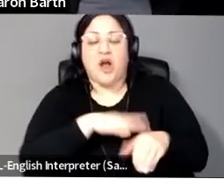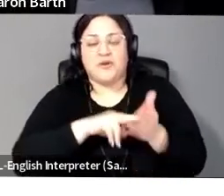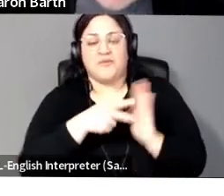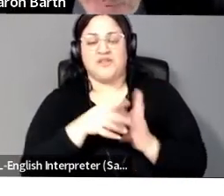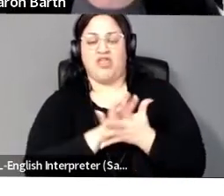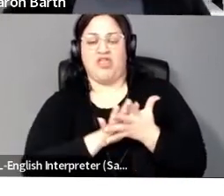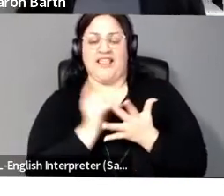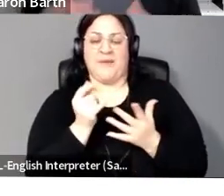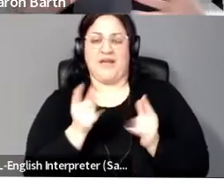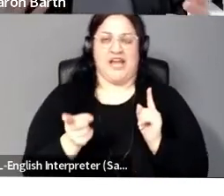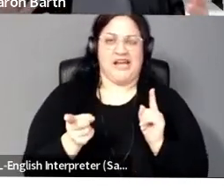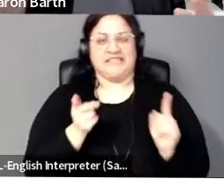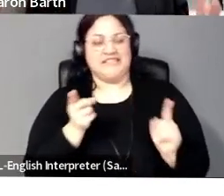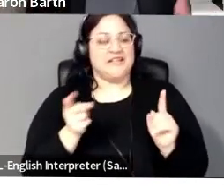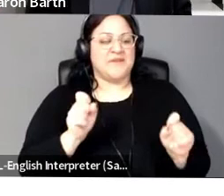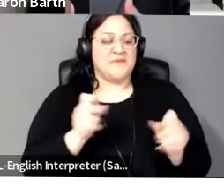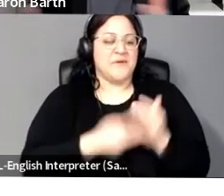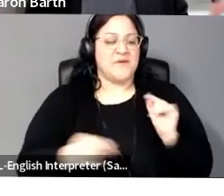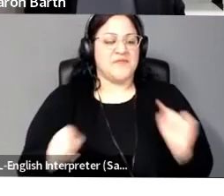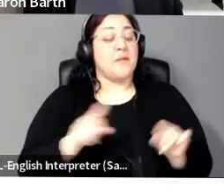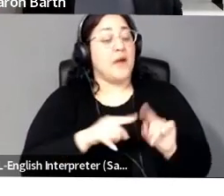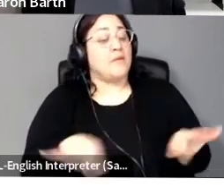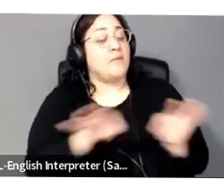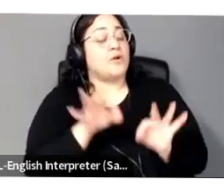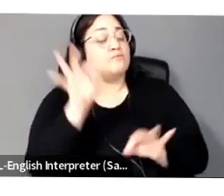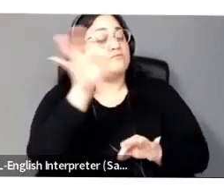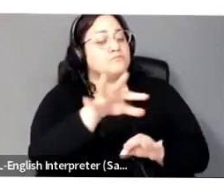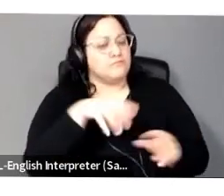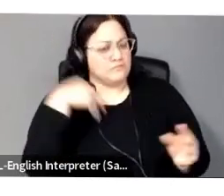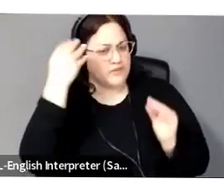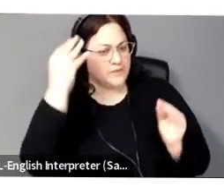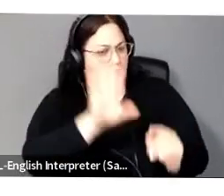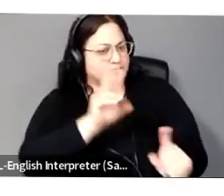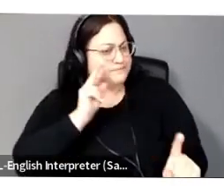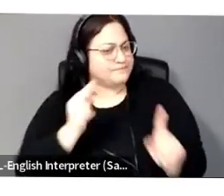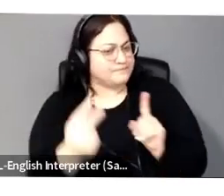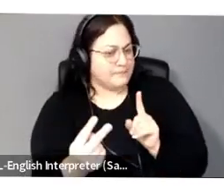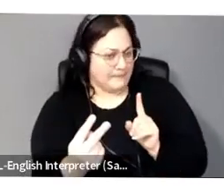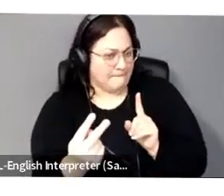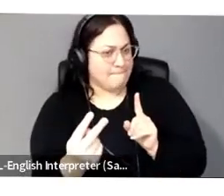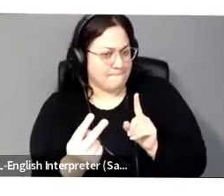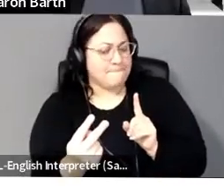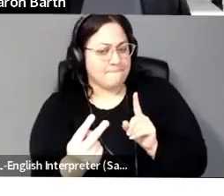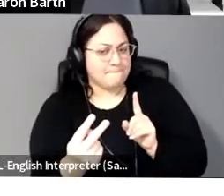may reconstruct your thinking, the idea was I formed this